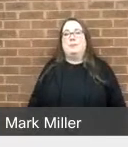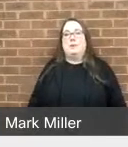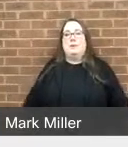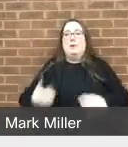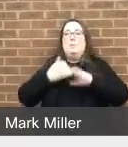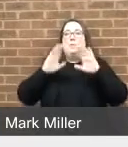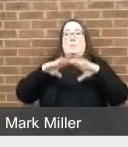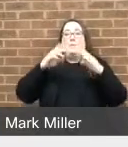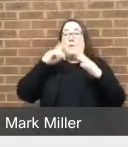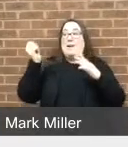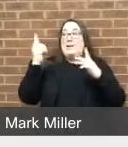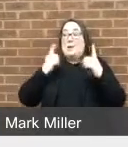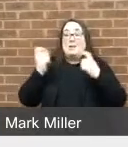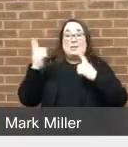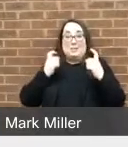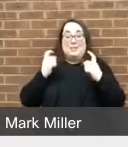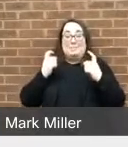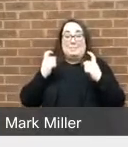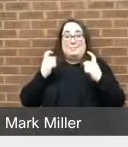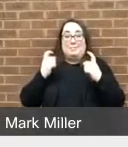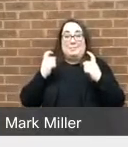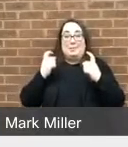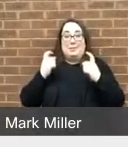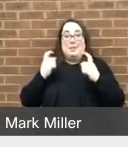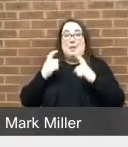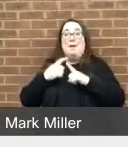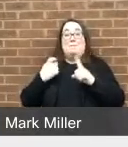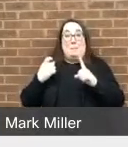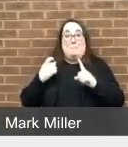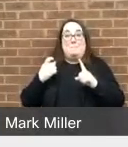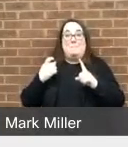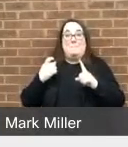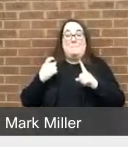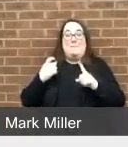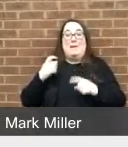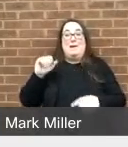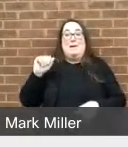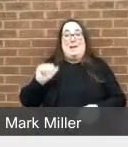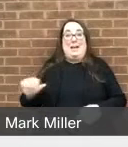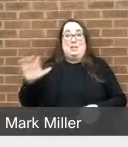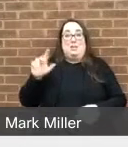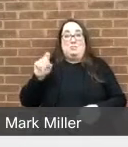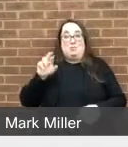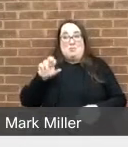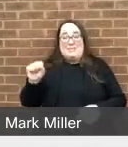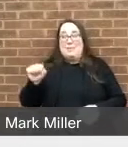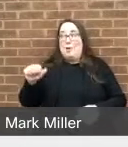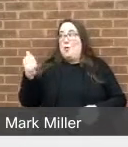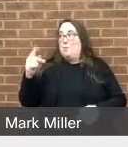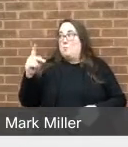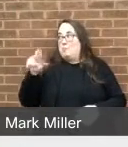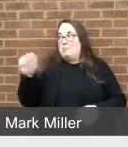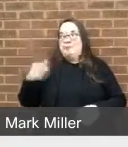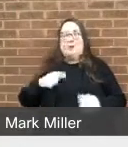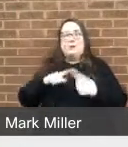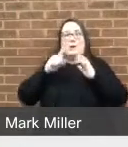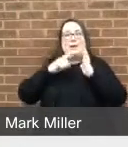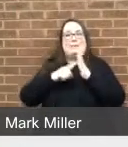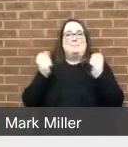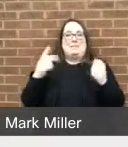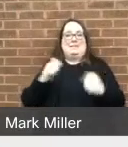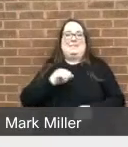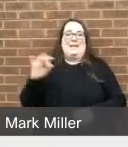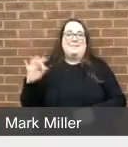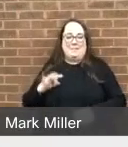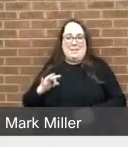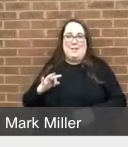any questions from our Asian press and other press, I also want to recognize the many staff who are